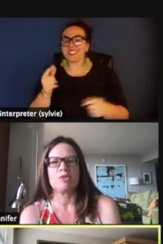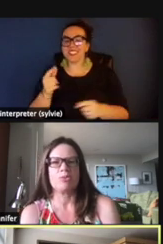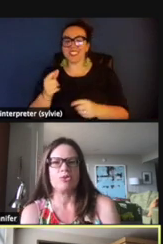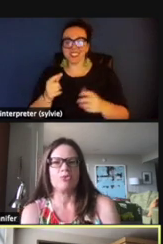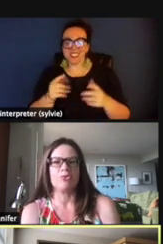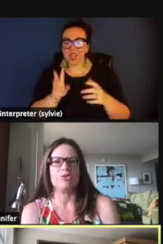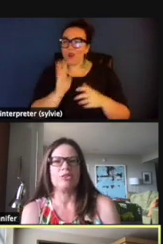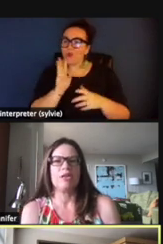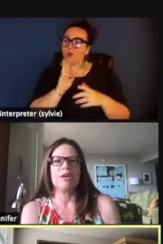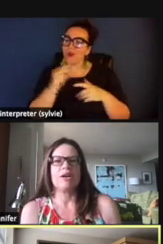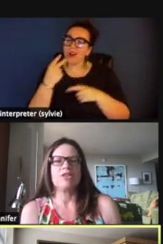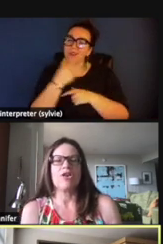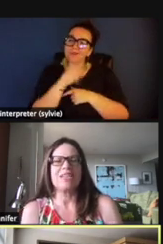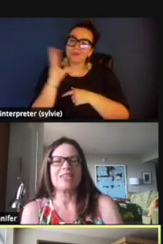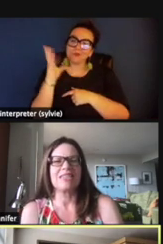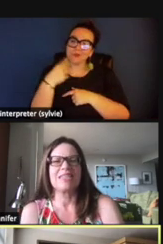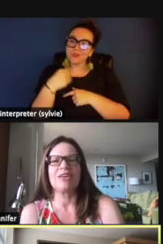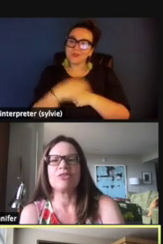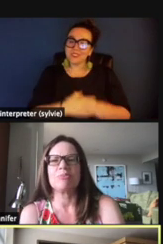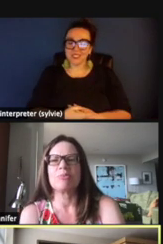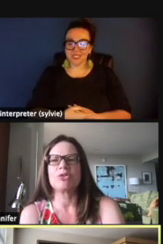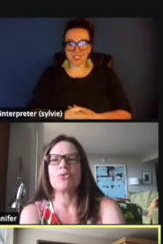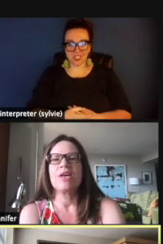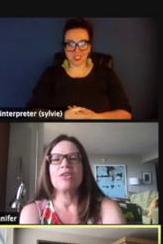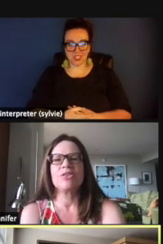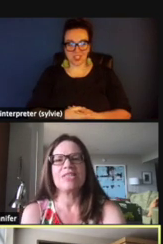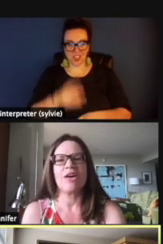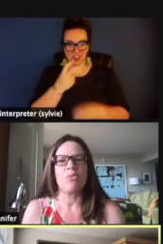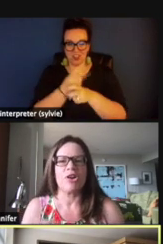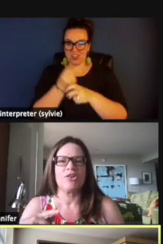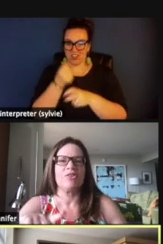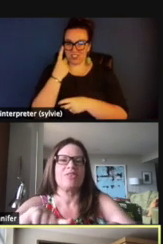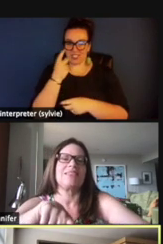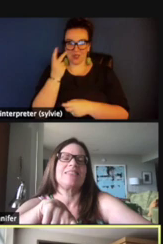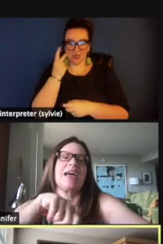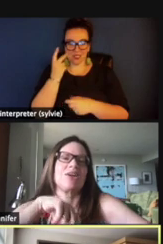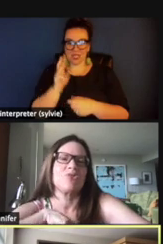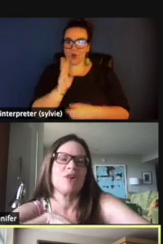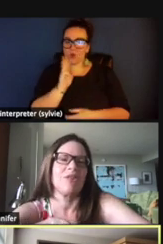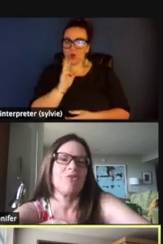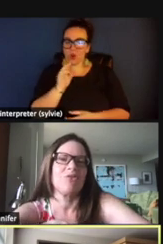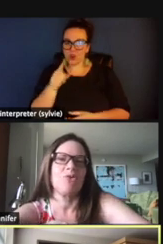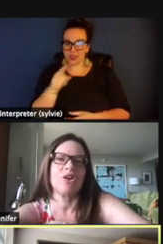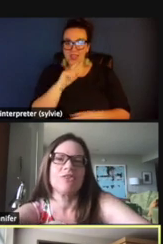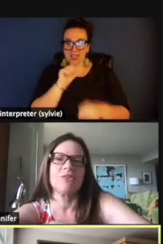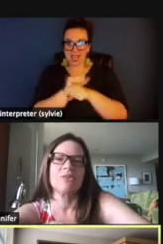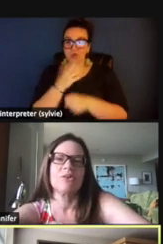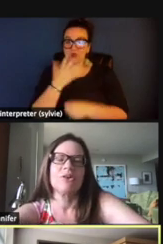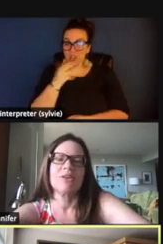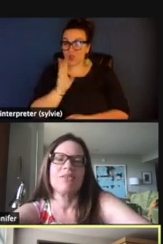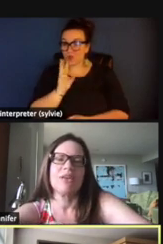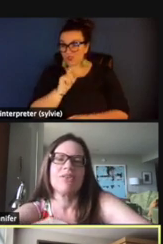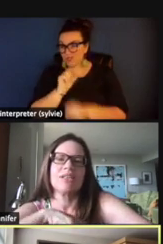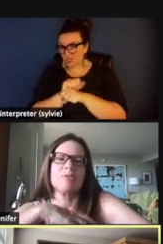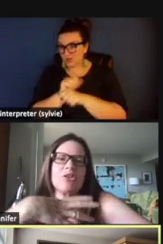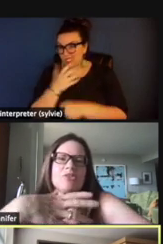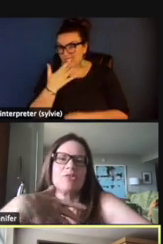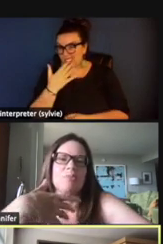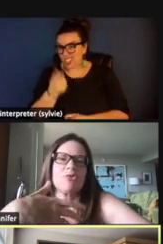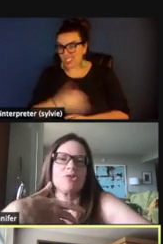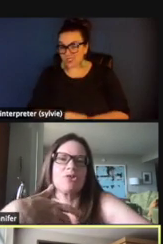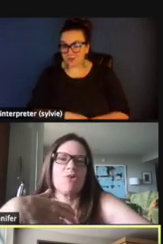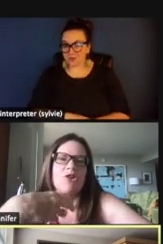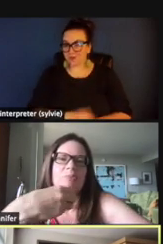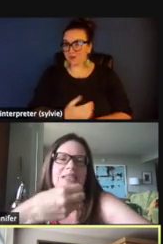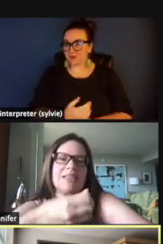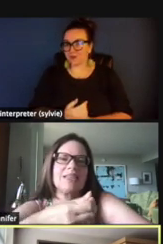water is beautiful. It's hard to get the scale sometimes. So you can see how the water here, that's the actual color of the water. There, it's because of the